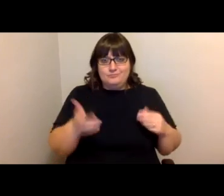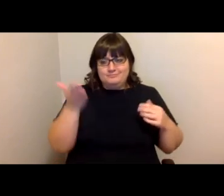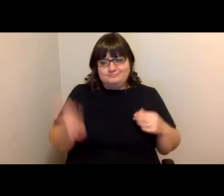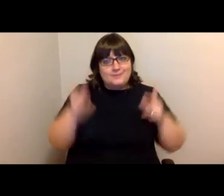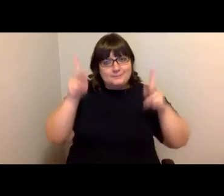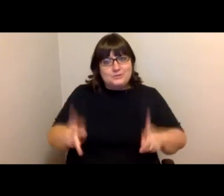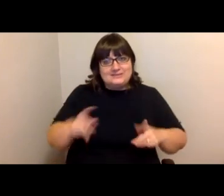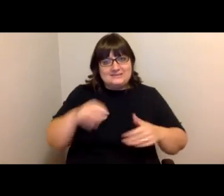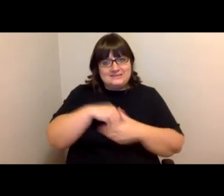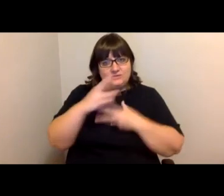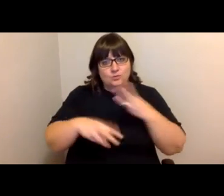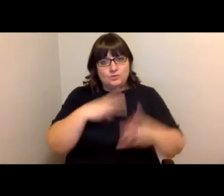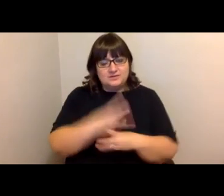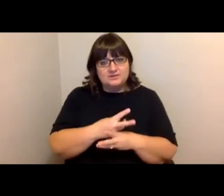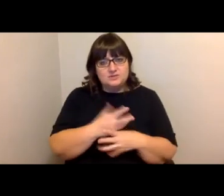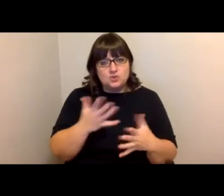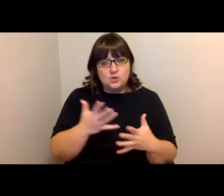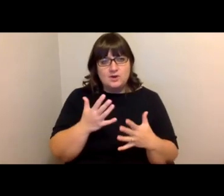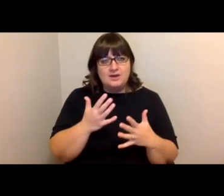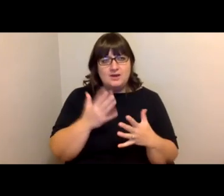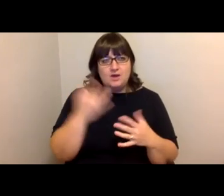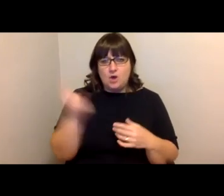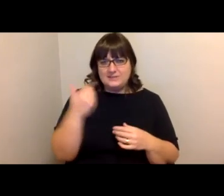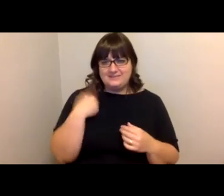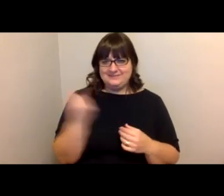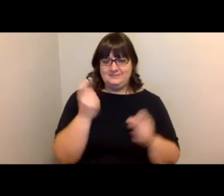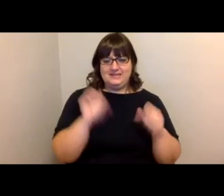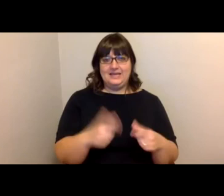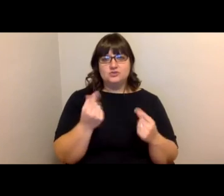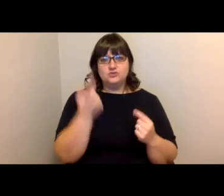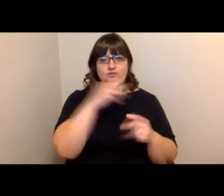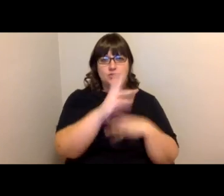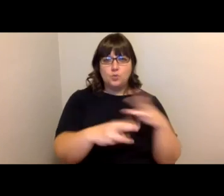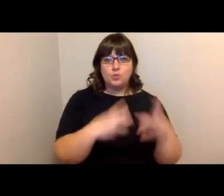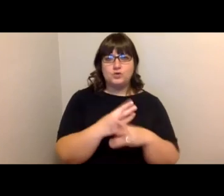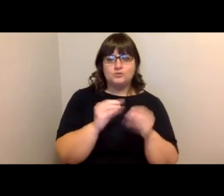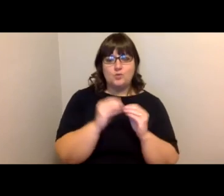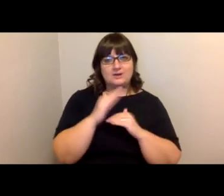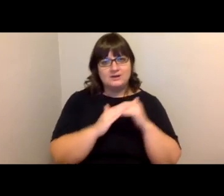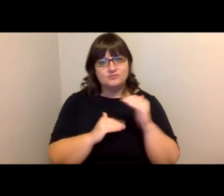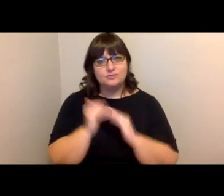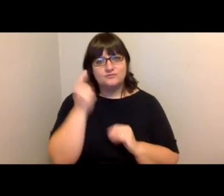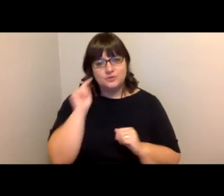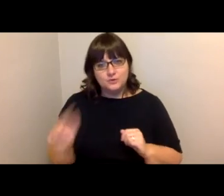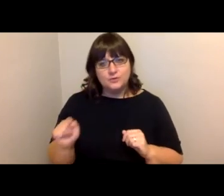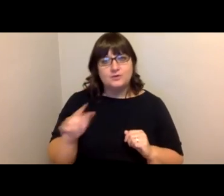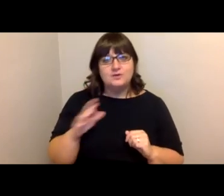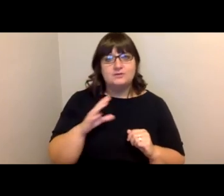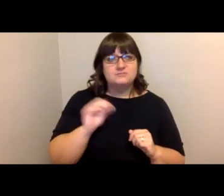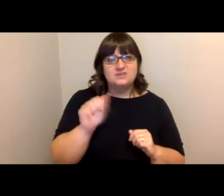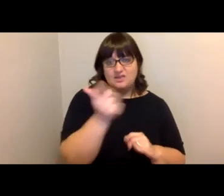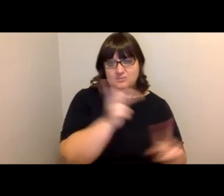way to like make the world more comfortable for you, to make the world more comfortable for the people that you care about. If that's cutting the tags out of,